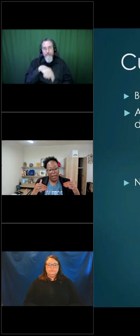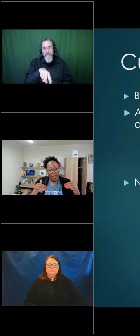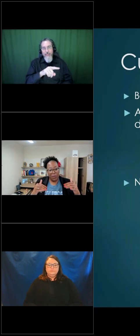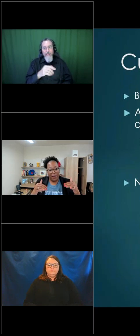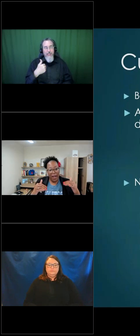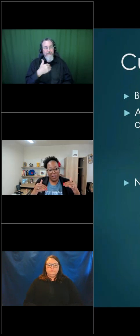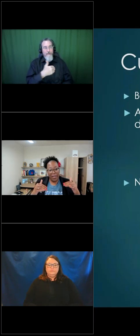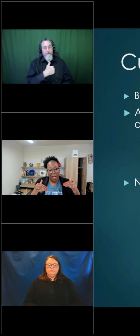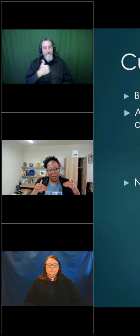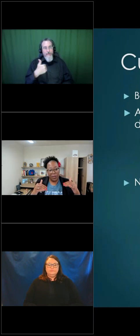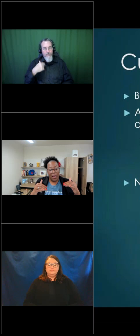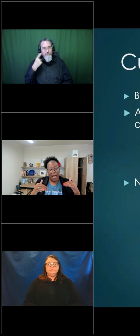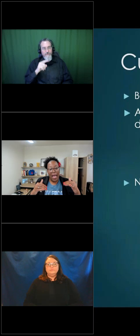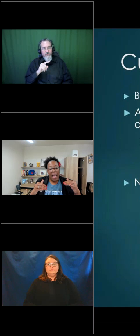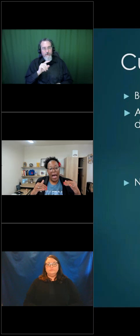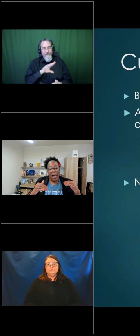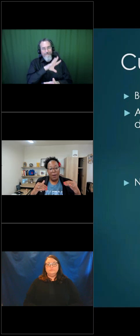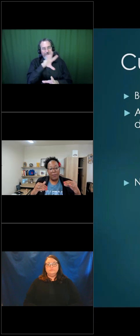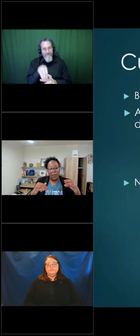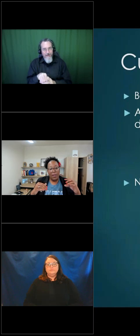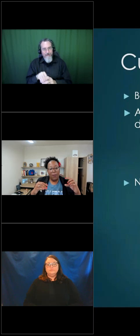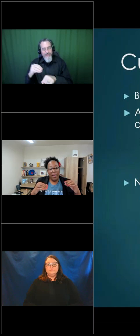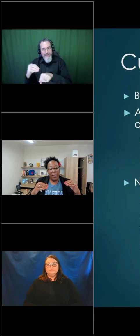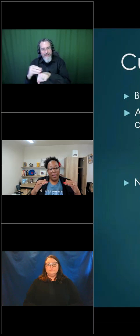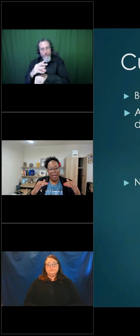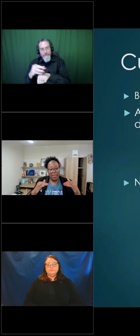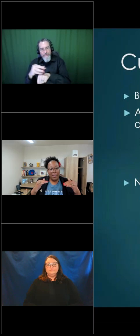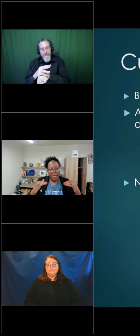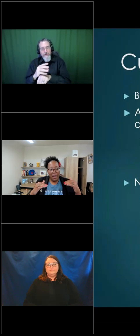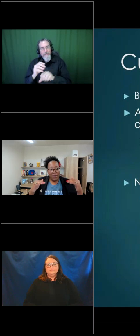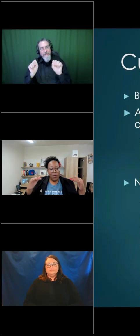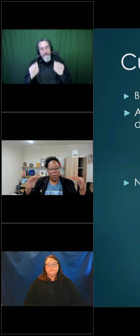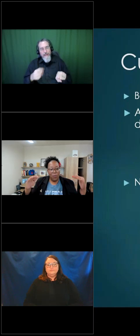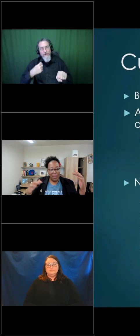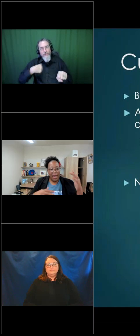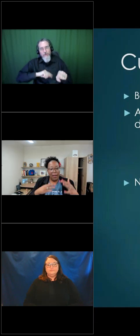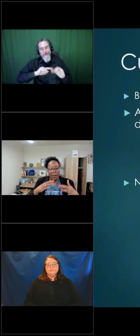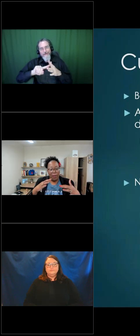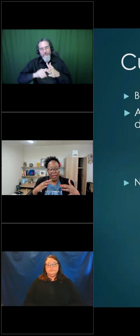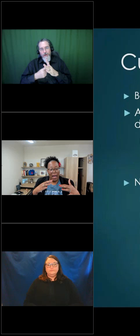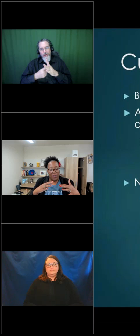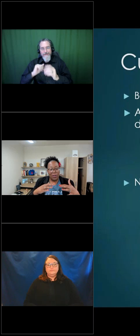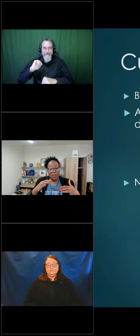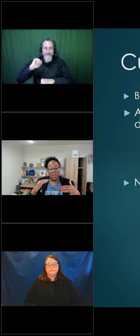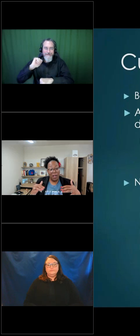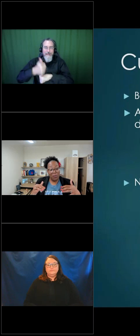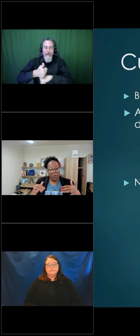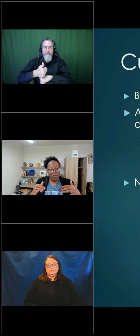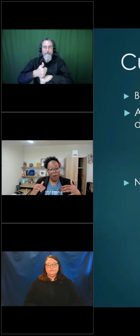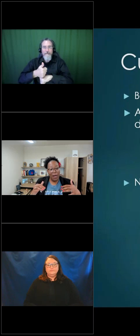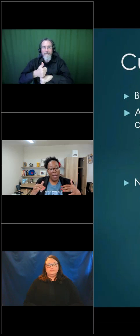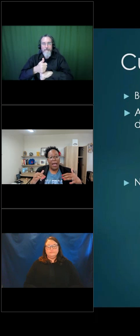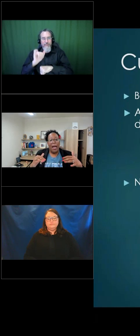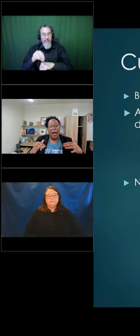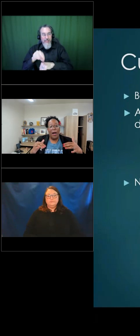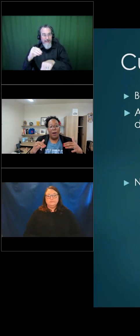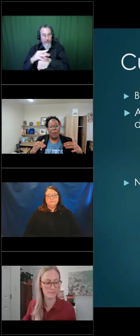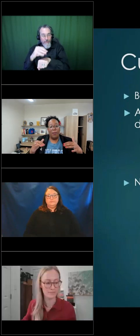water industry advisory council, so that we can begin to establish what that council is responsible